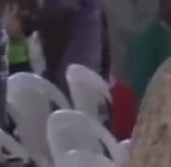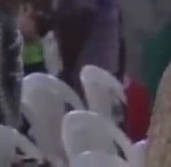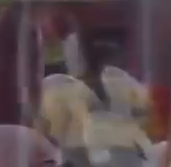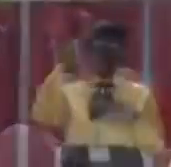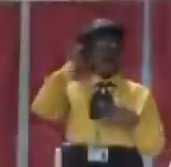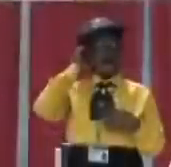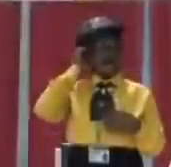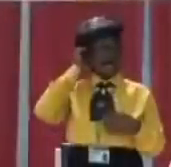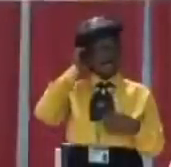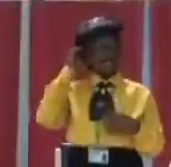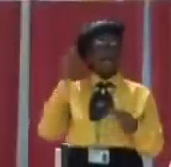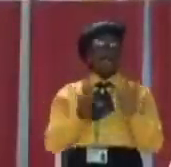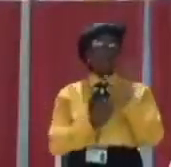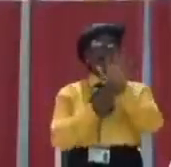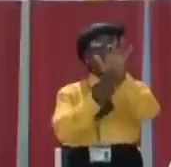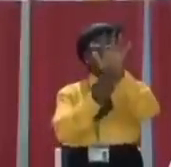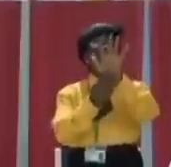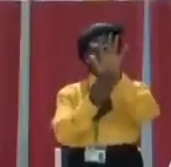Magnify his holy name.